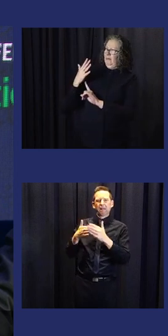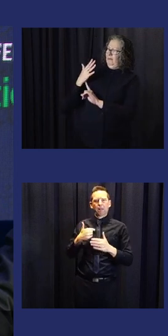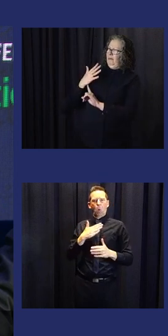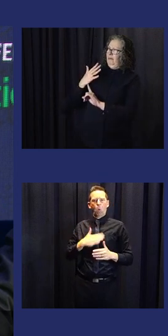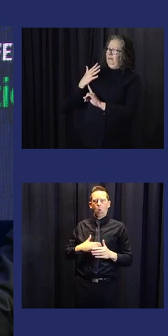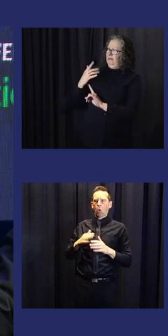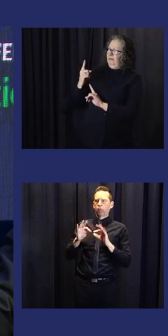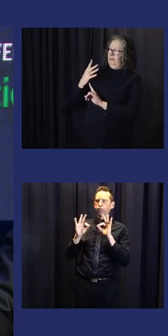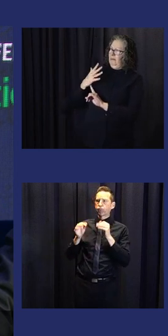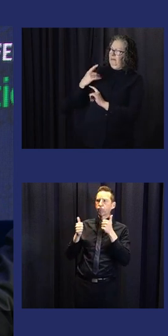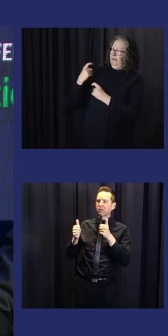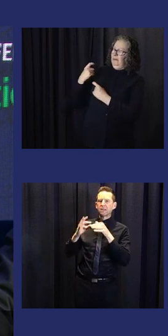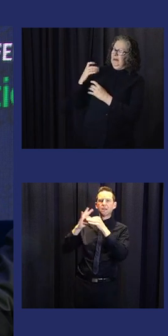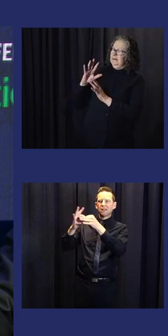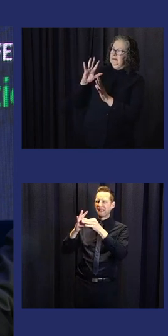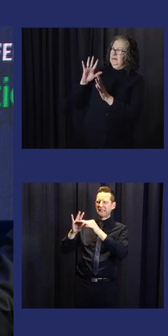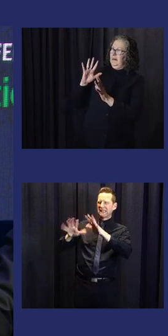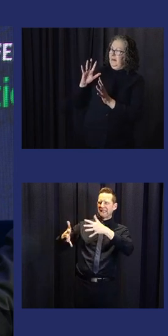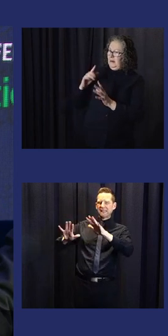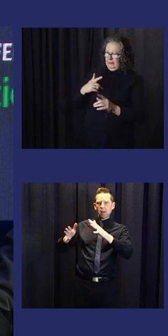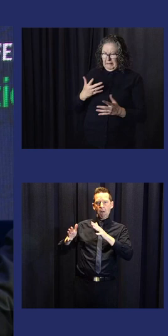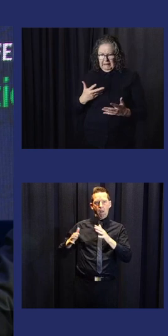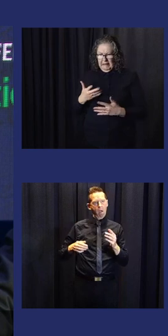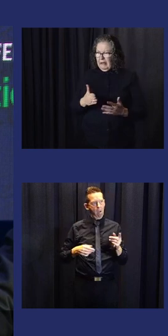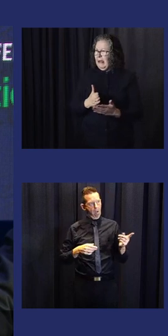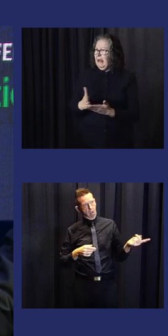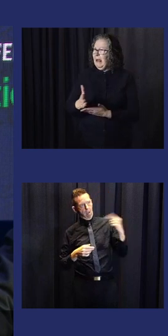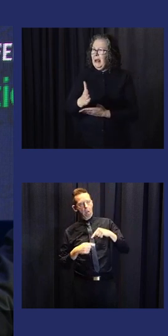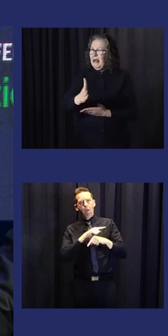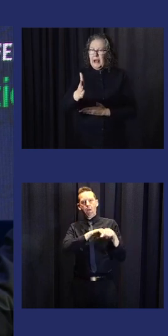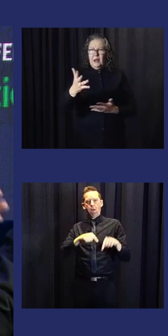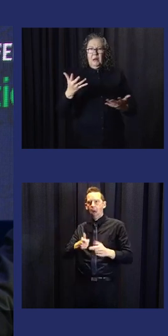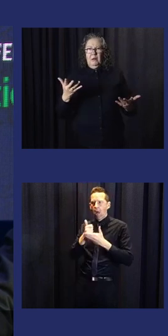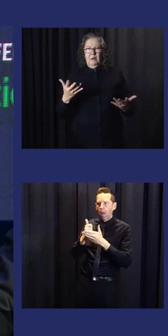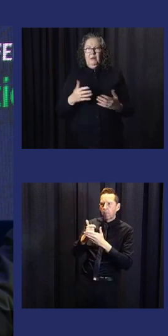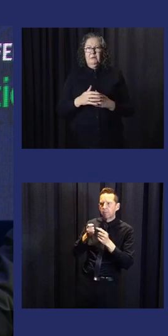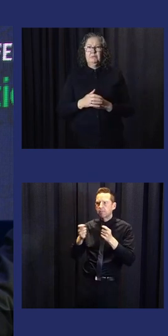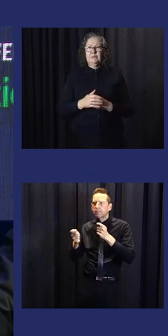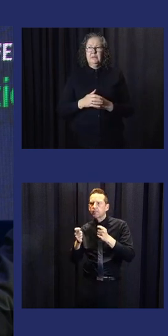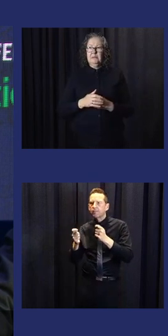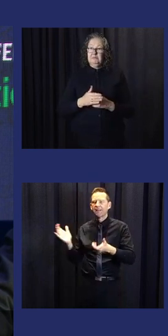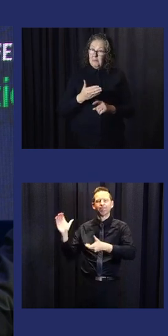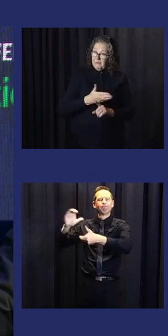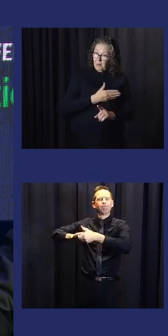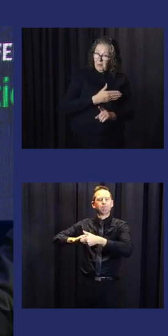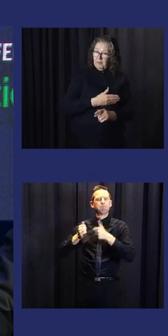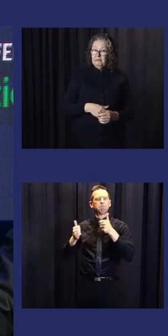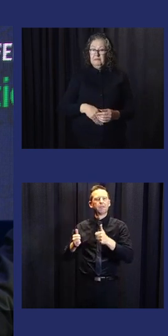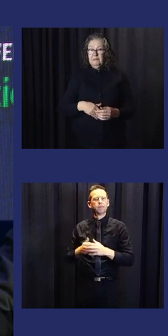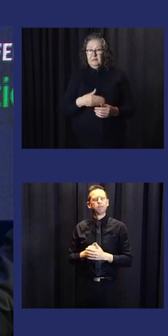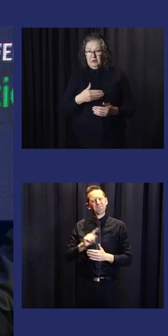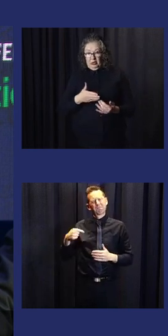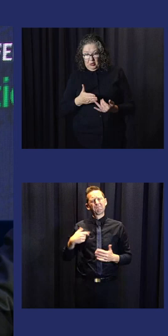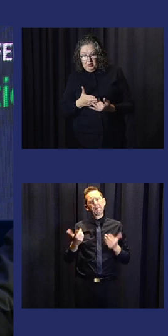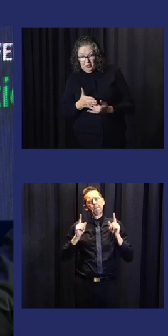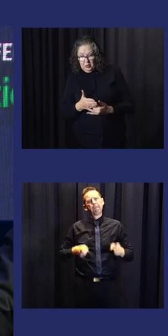of environment. And whatever the situation is that's required before, during, and after a disaster, we've got to be able